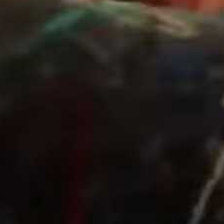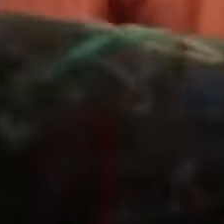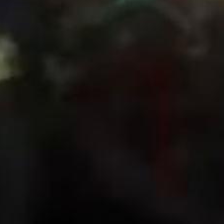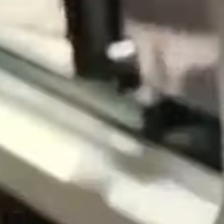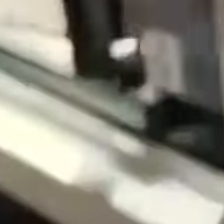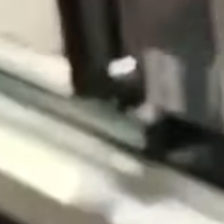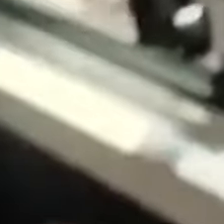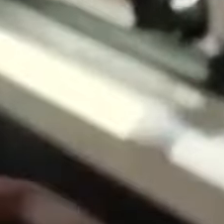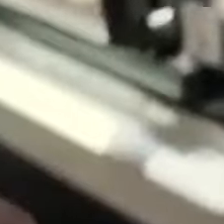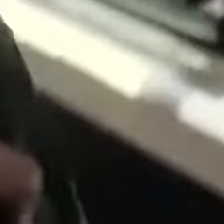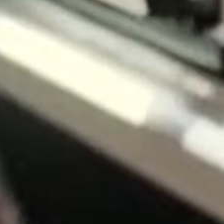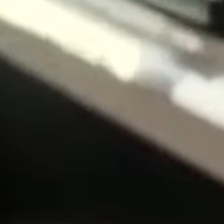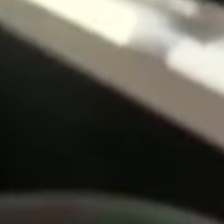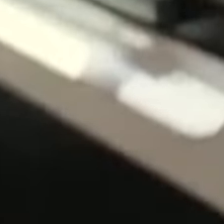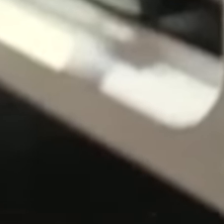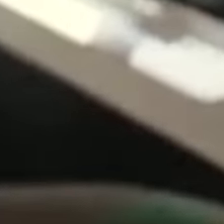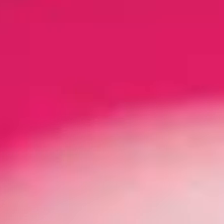emalangeni. Come on.